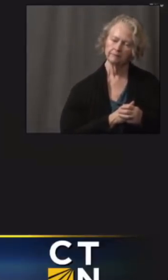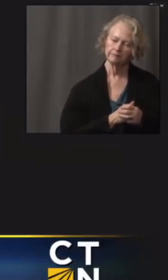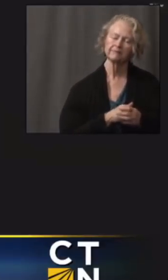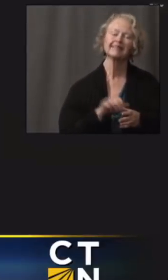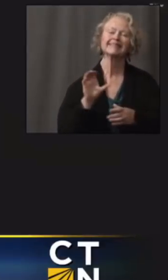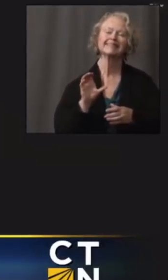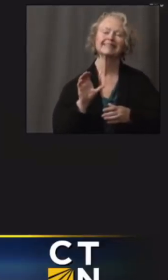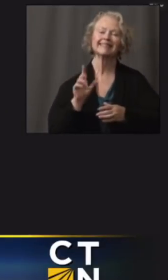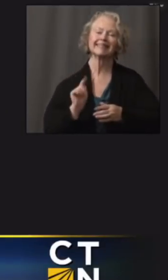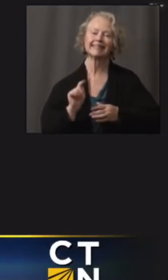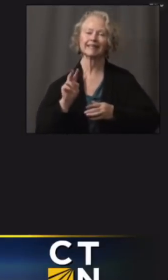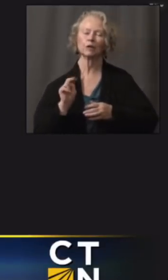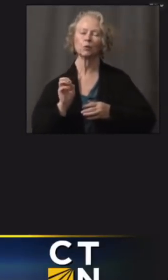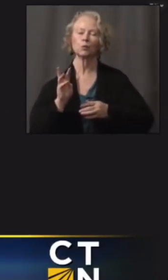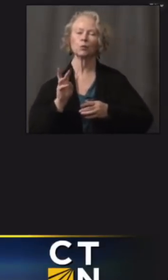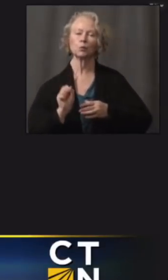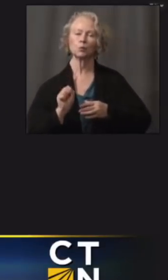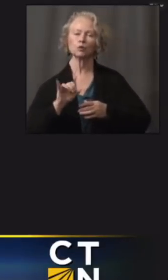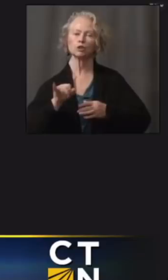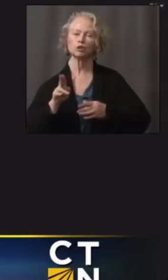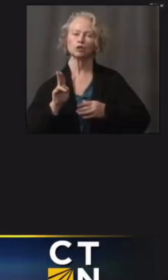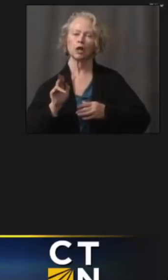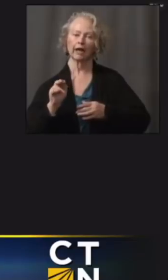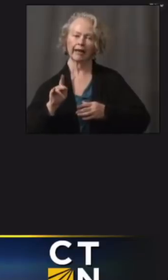CT News Junkie.